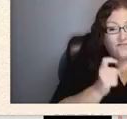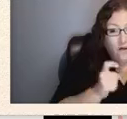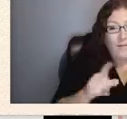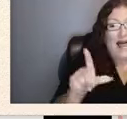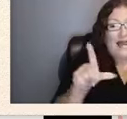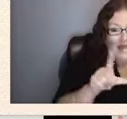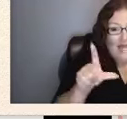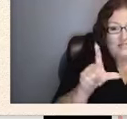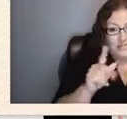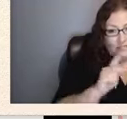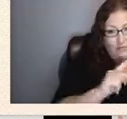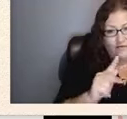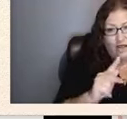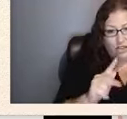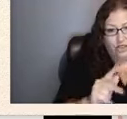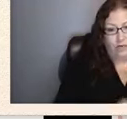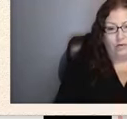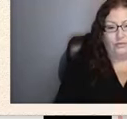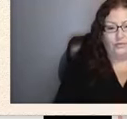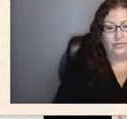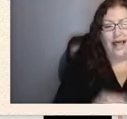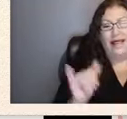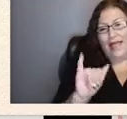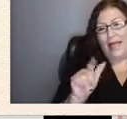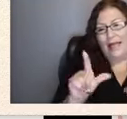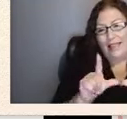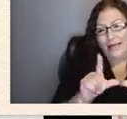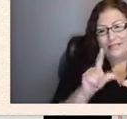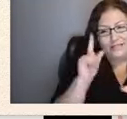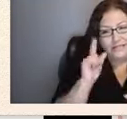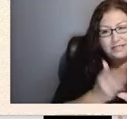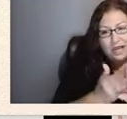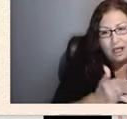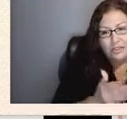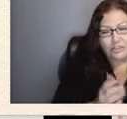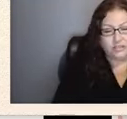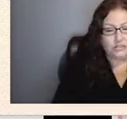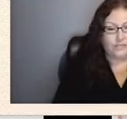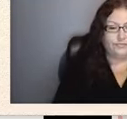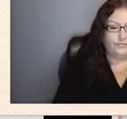professional, like a licensed psychologist.